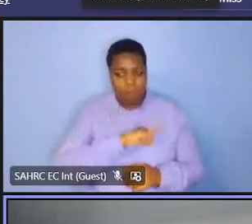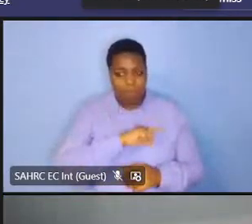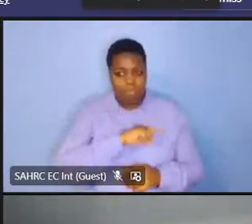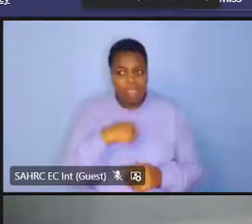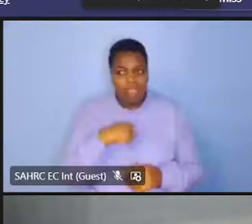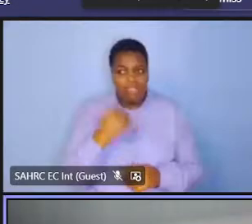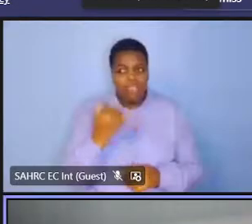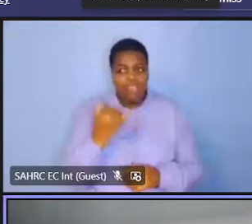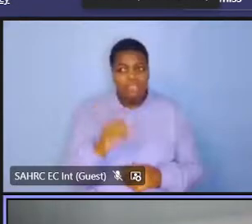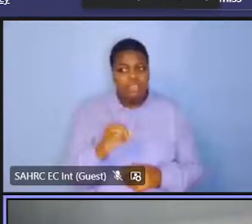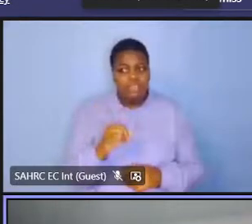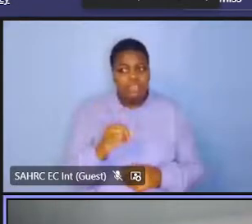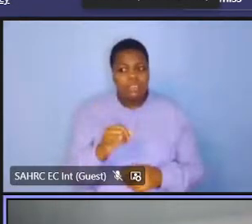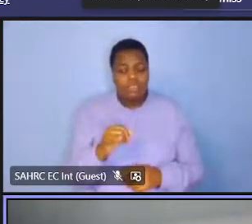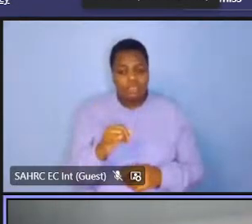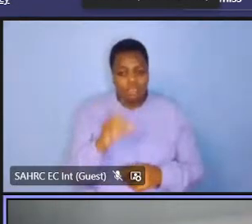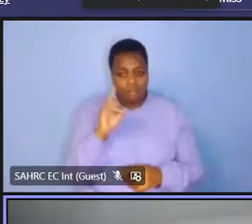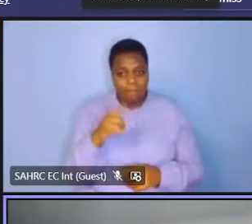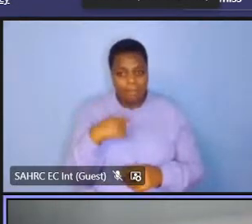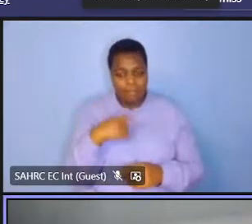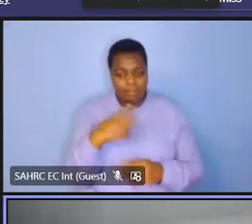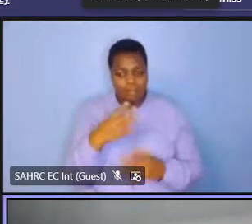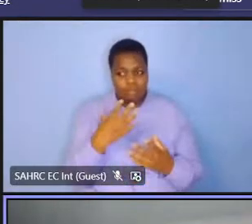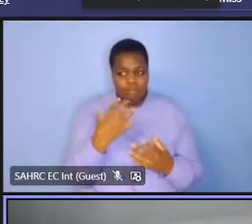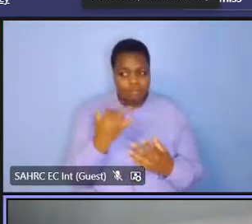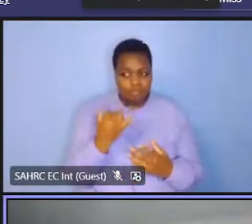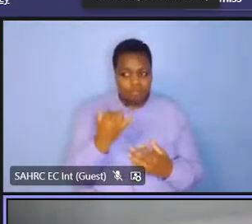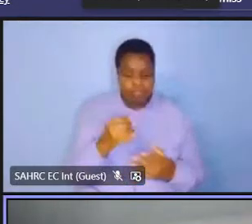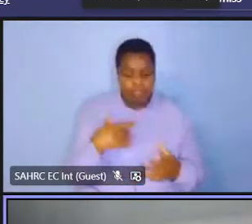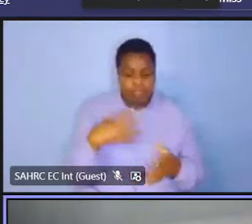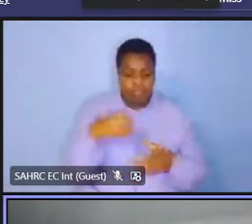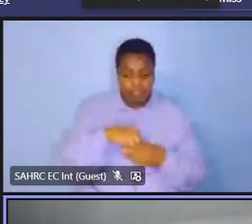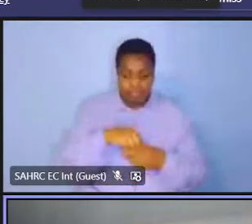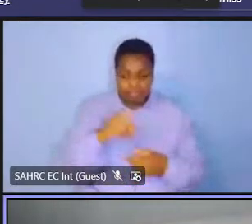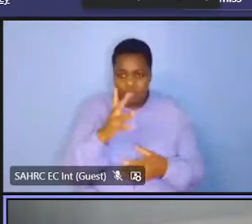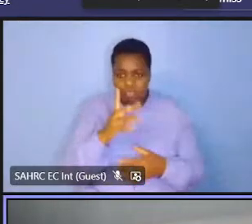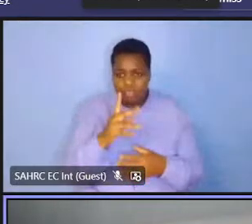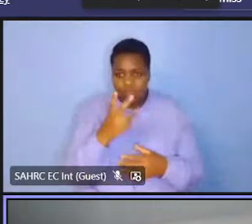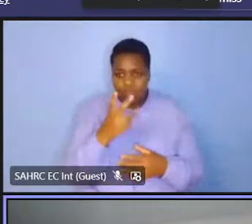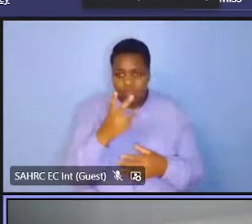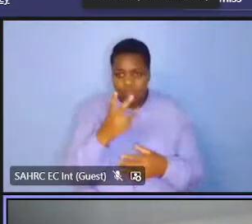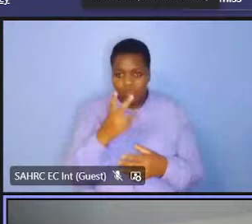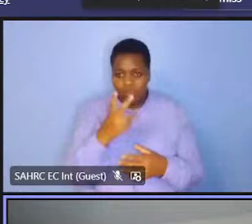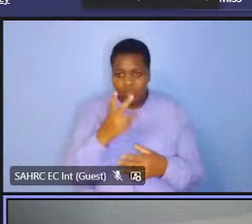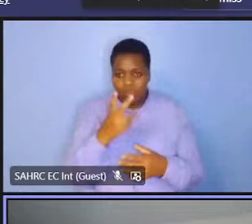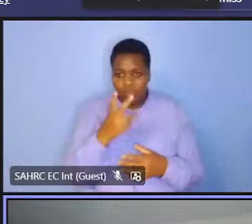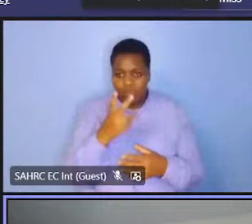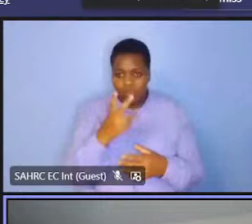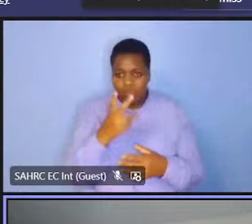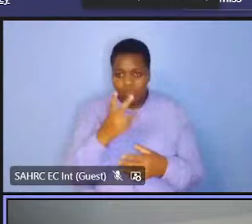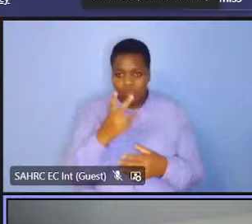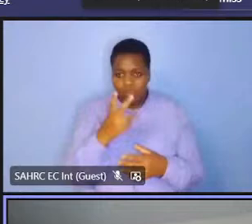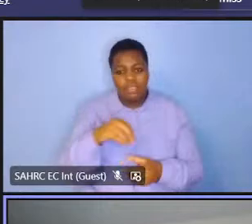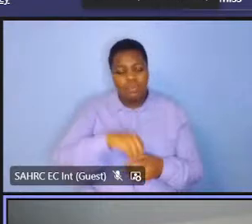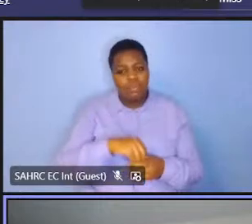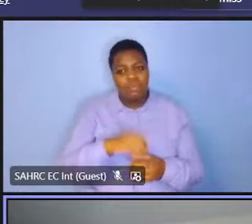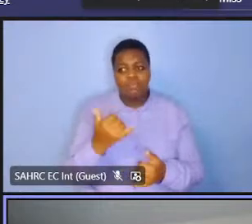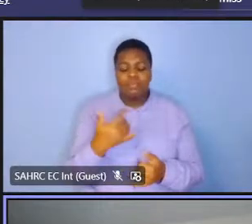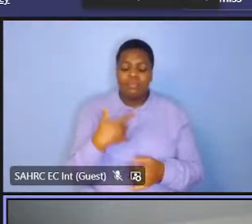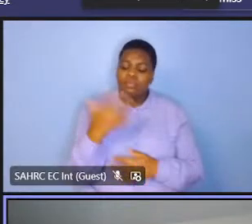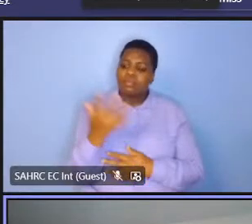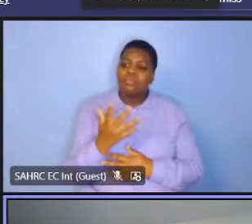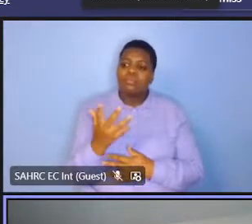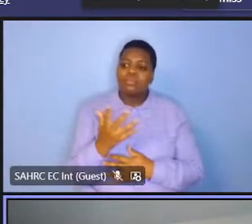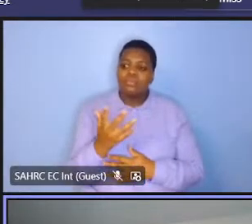have guidelines, 10, 20 years later or so? So the context in which I'm going to present this